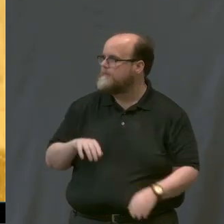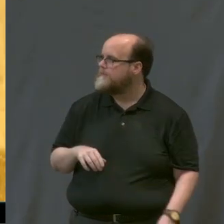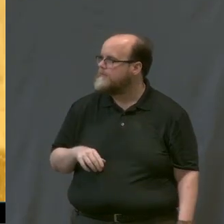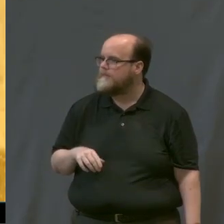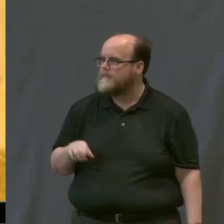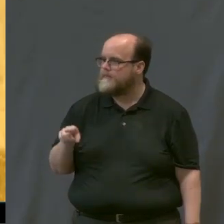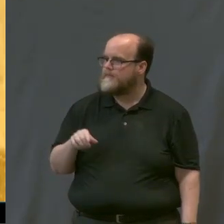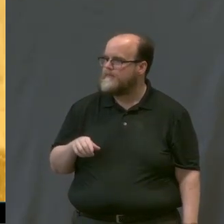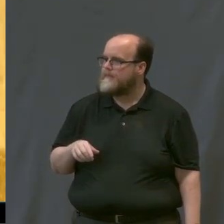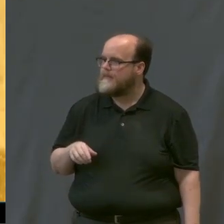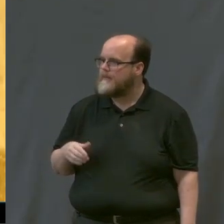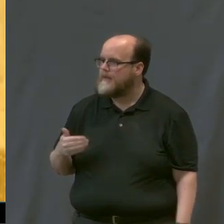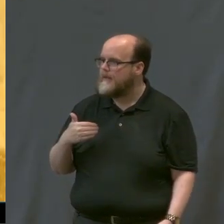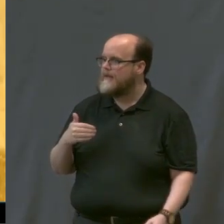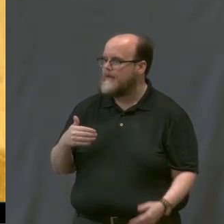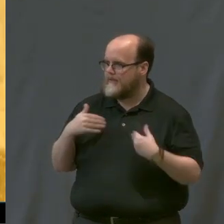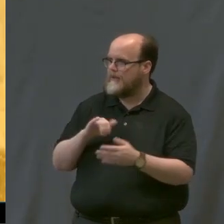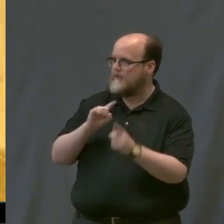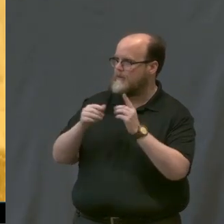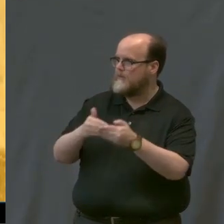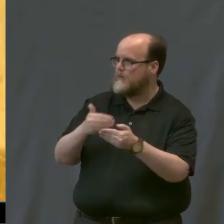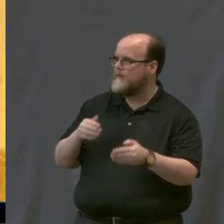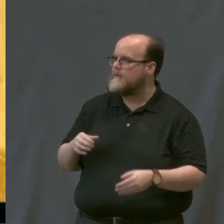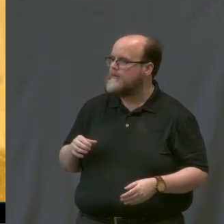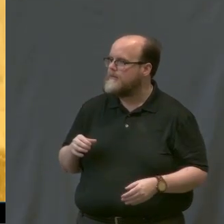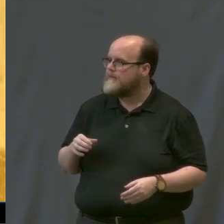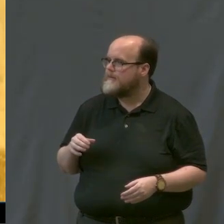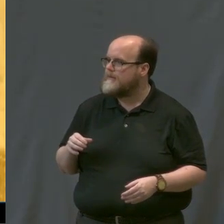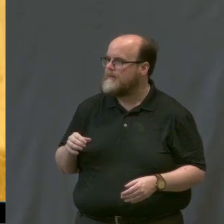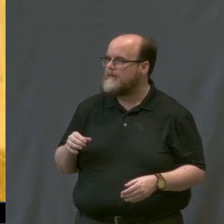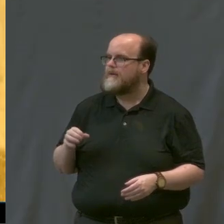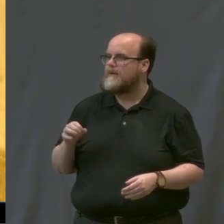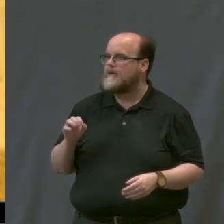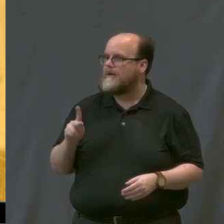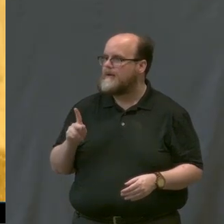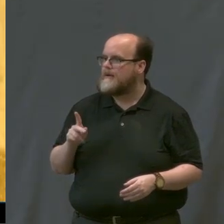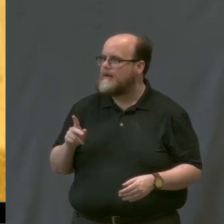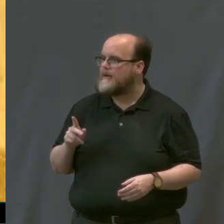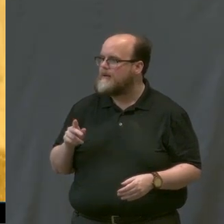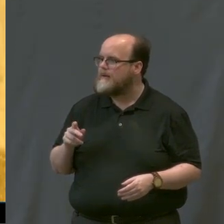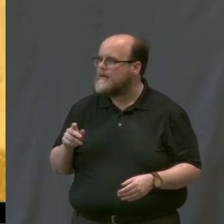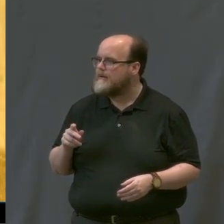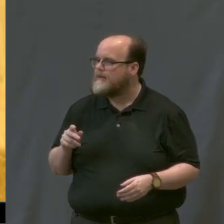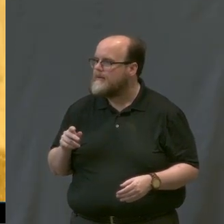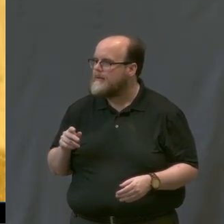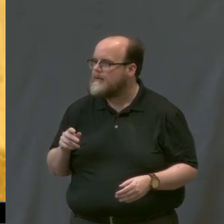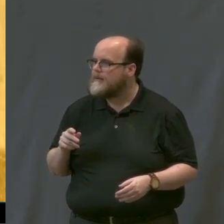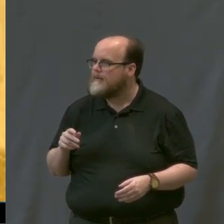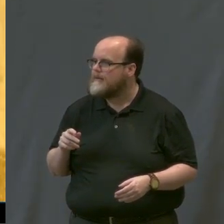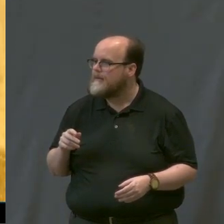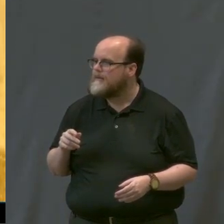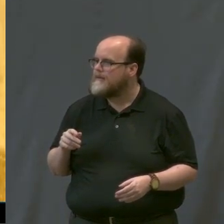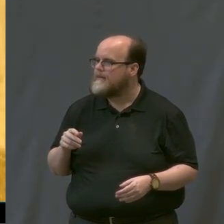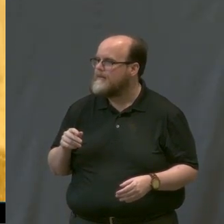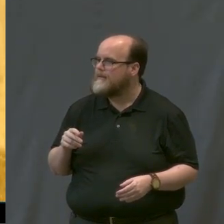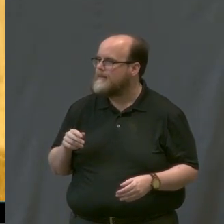Yes, sir. I had that conversation before. It's like, okay, so I like Toyotas, and they're built by Buddhist people. Big deal.